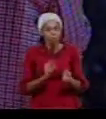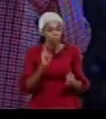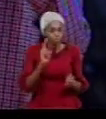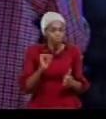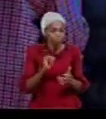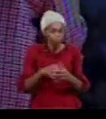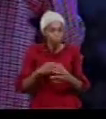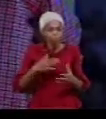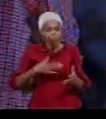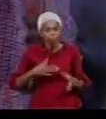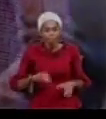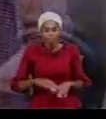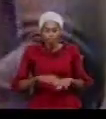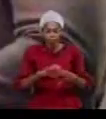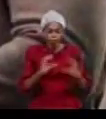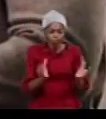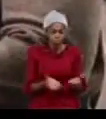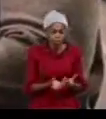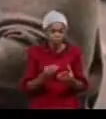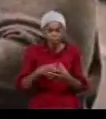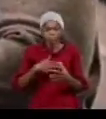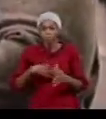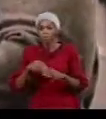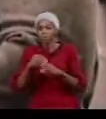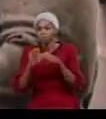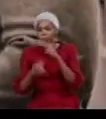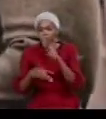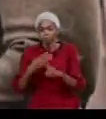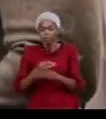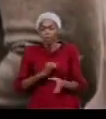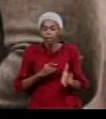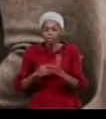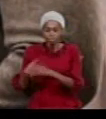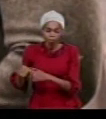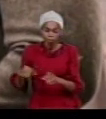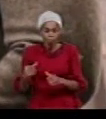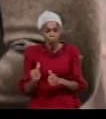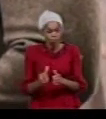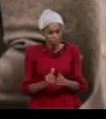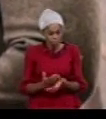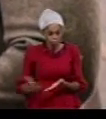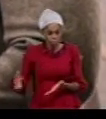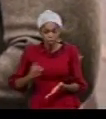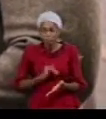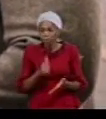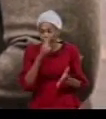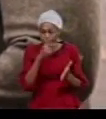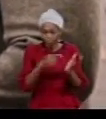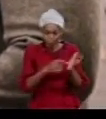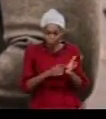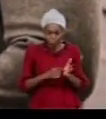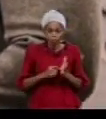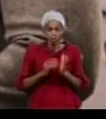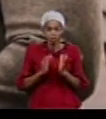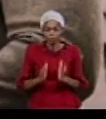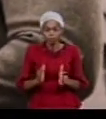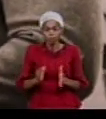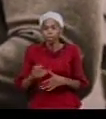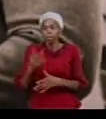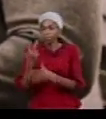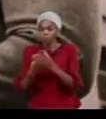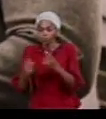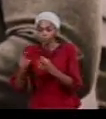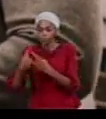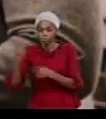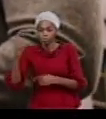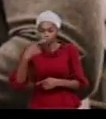community, my country, my world, I owe them something. I am debtor. both to the Greeks and to the